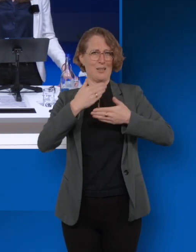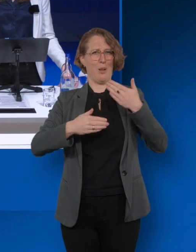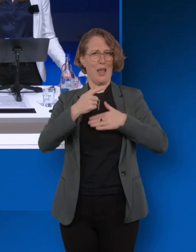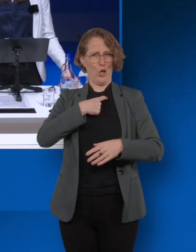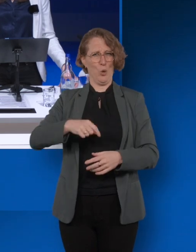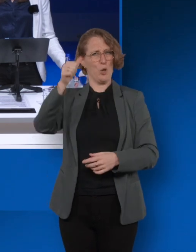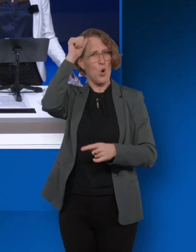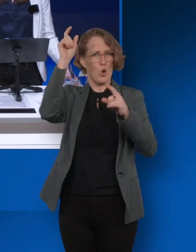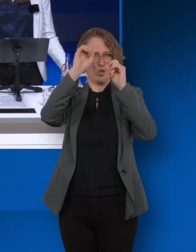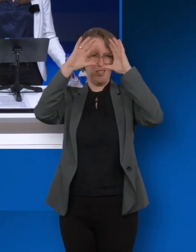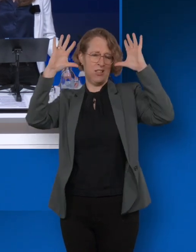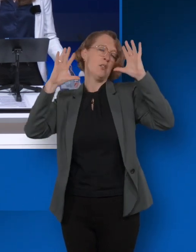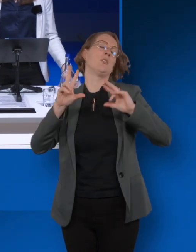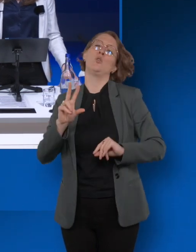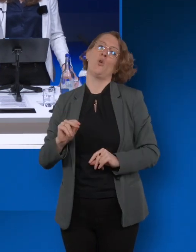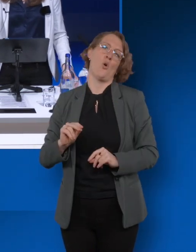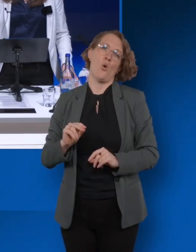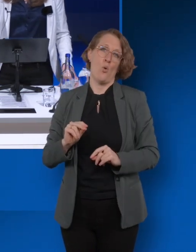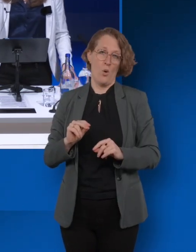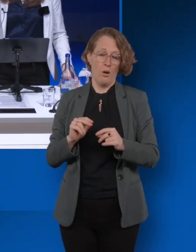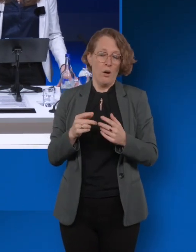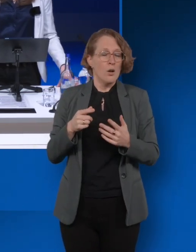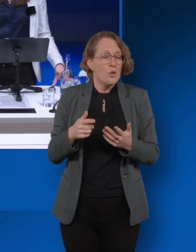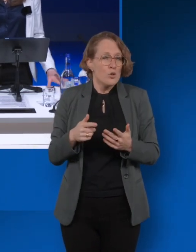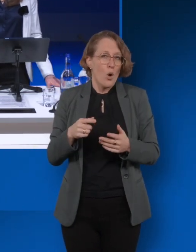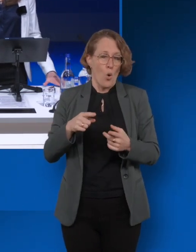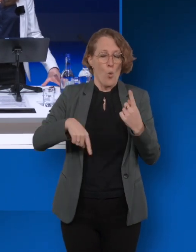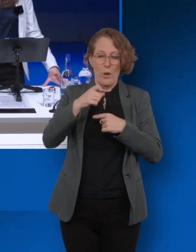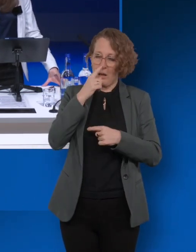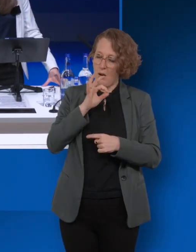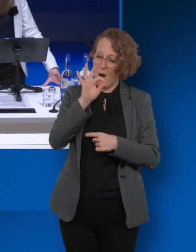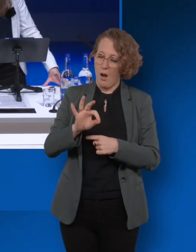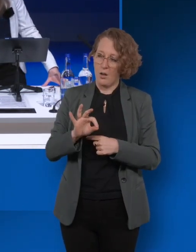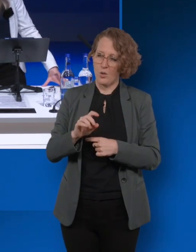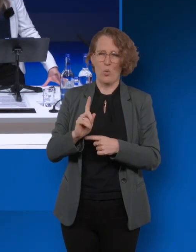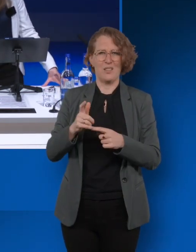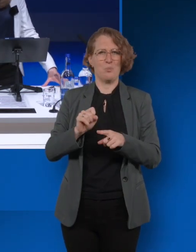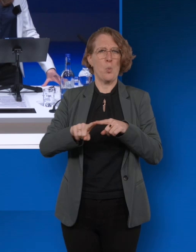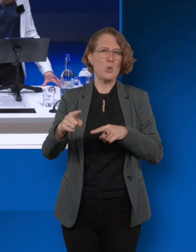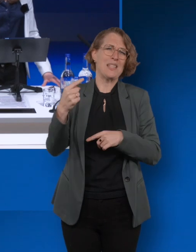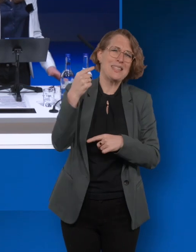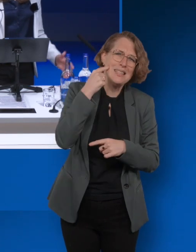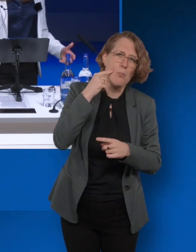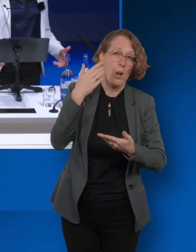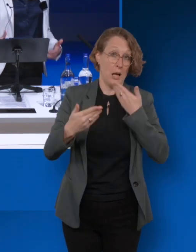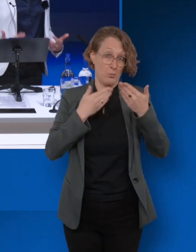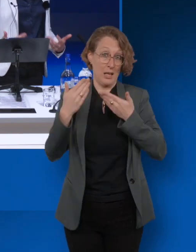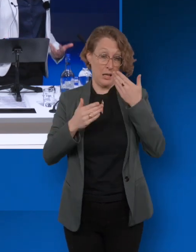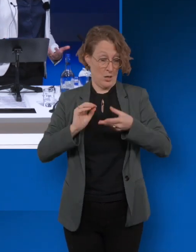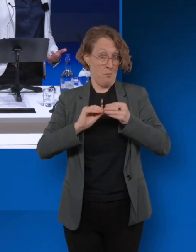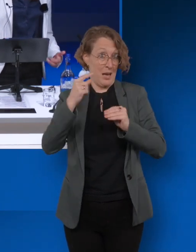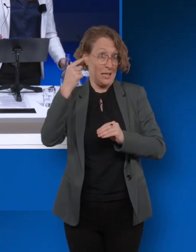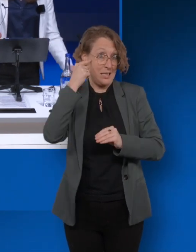human consciousness and therefore human uniqueness. And we could ask, what is the simplest explanation that